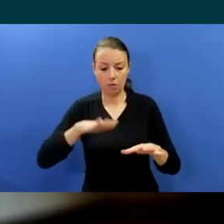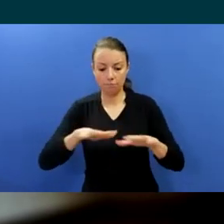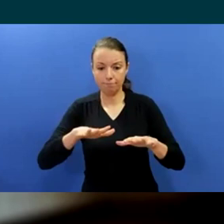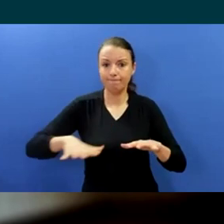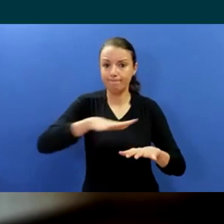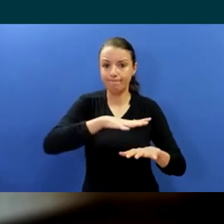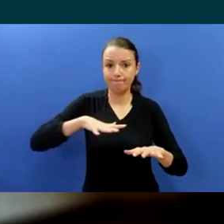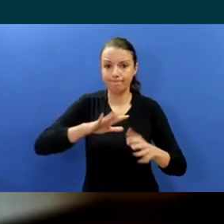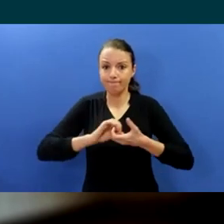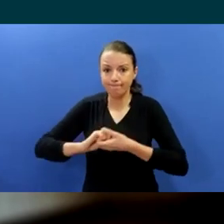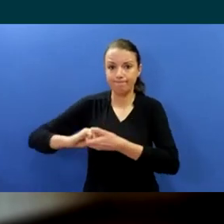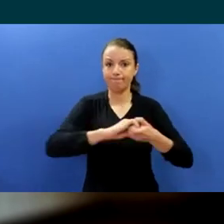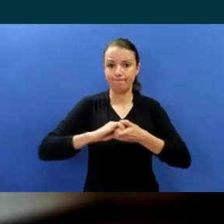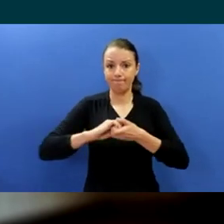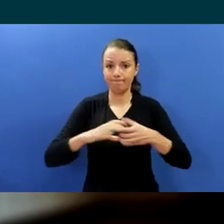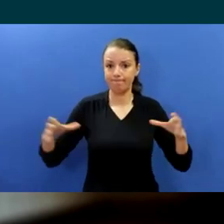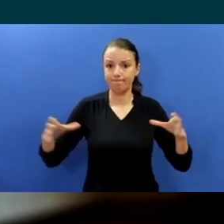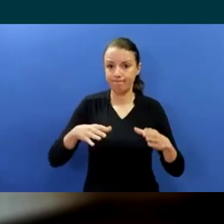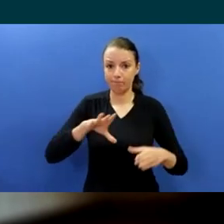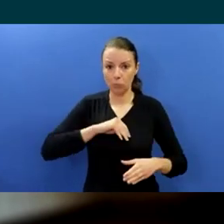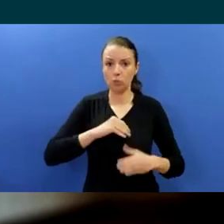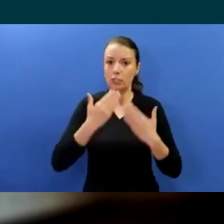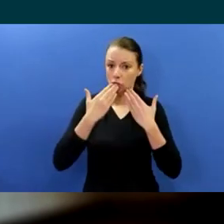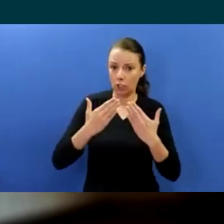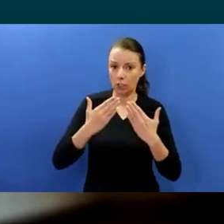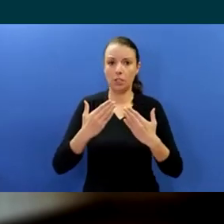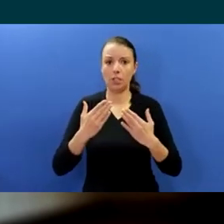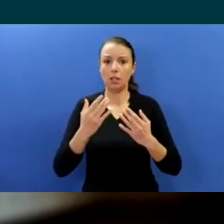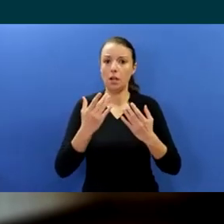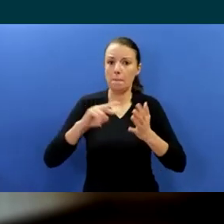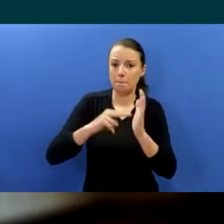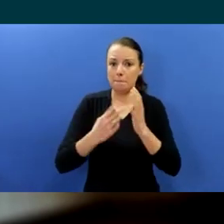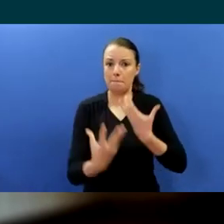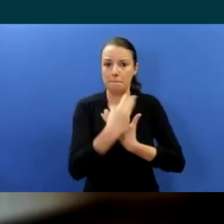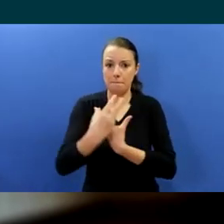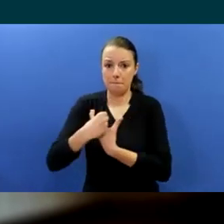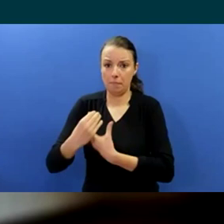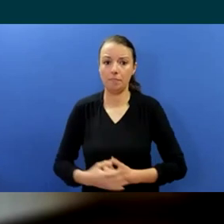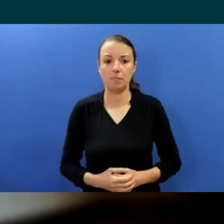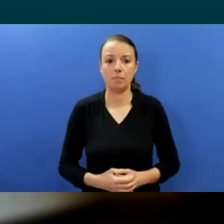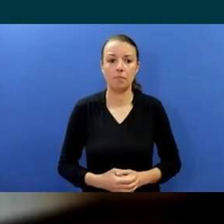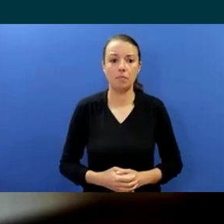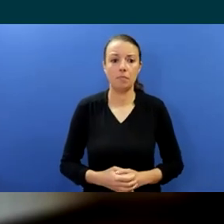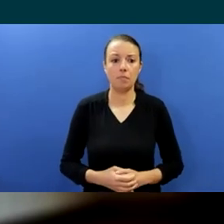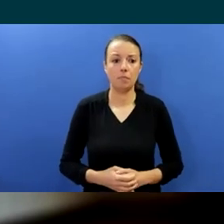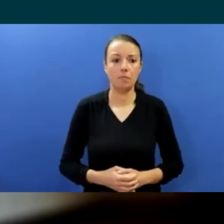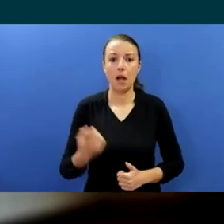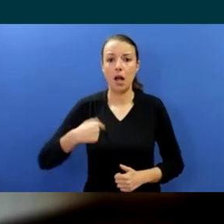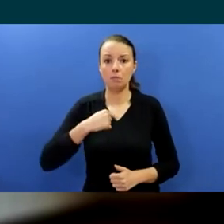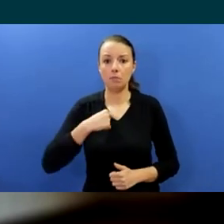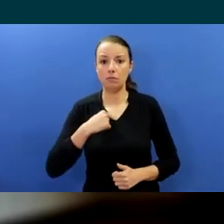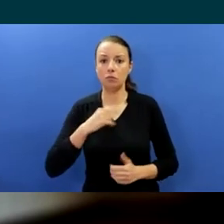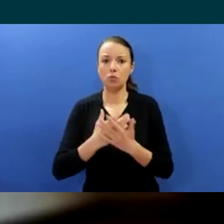the last years is that if it's done right, there is a kind of trust